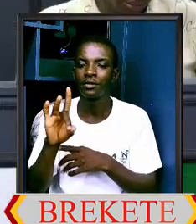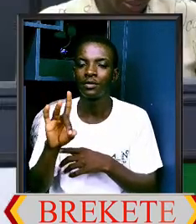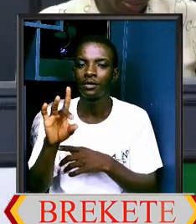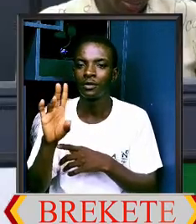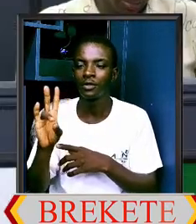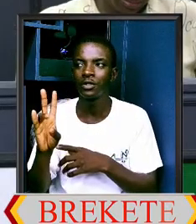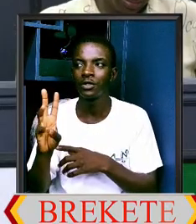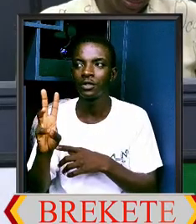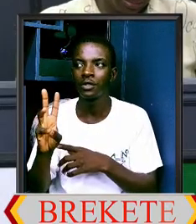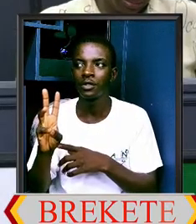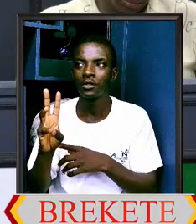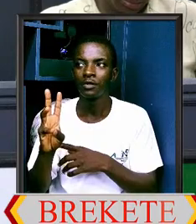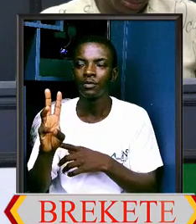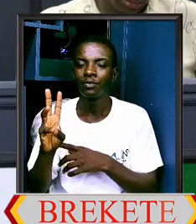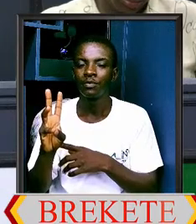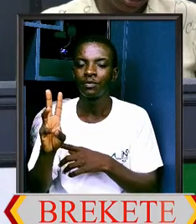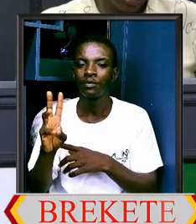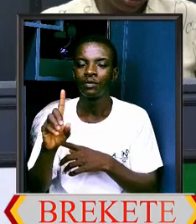86